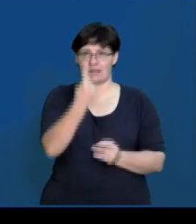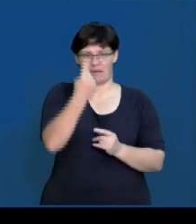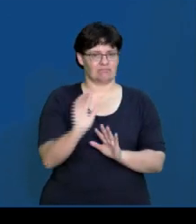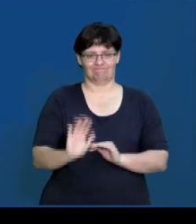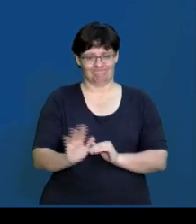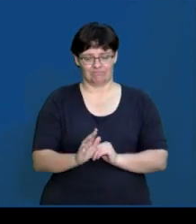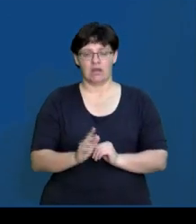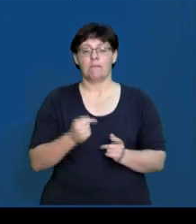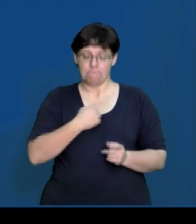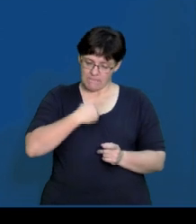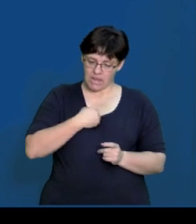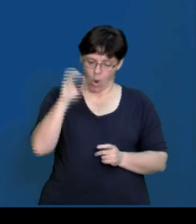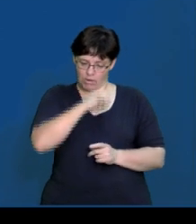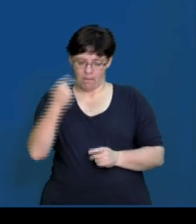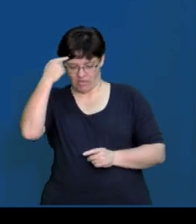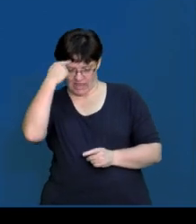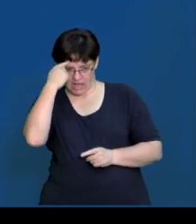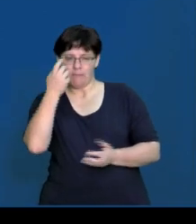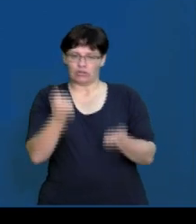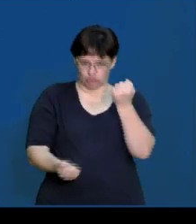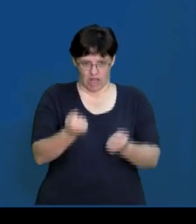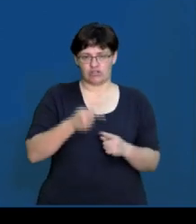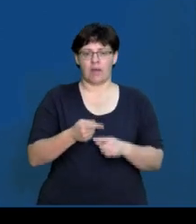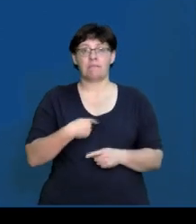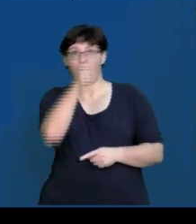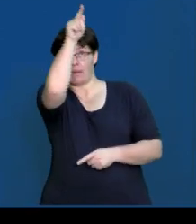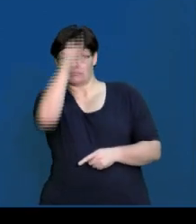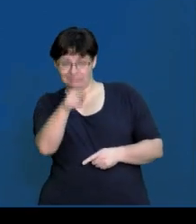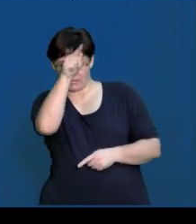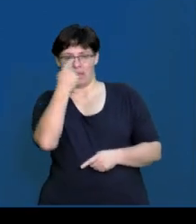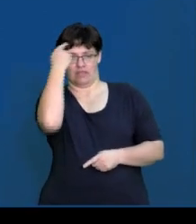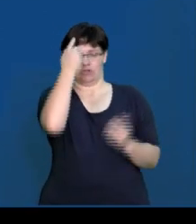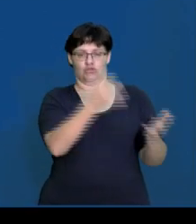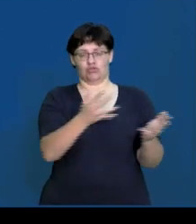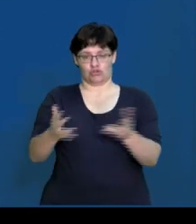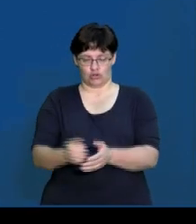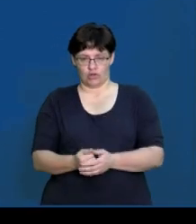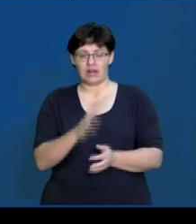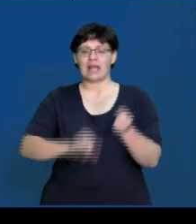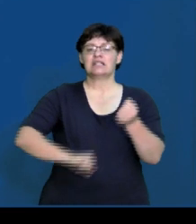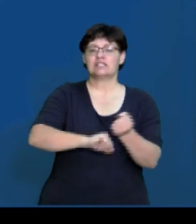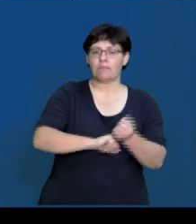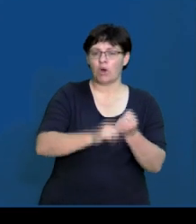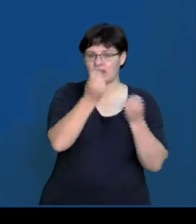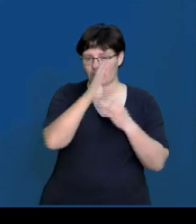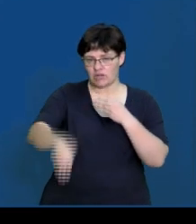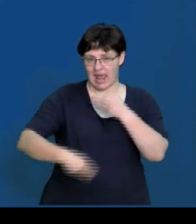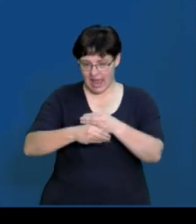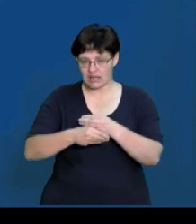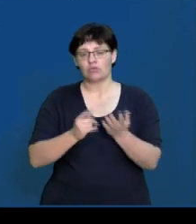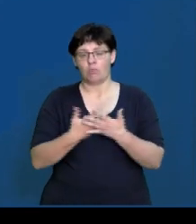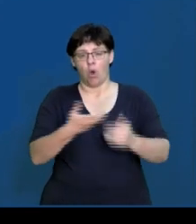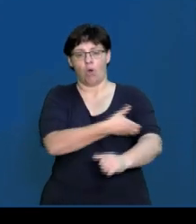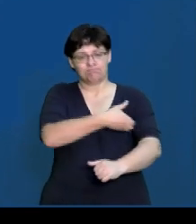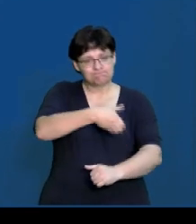already discussed above. Any opinion or value judgment on the facts that you have already discussed. Any additional support information